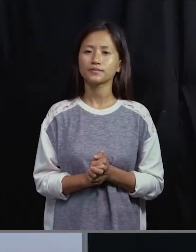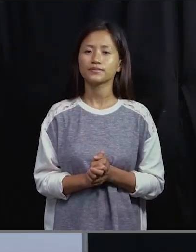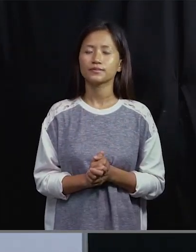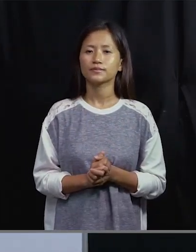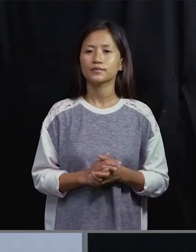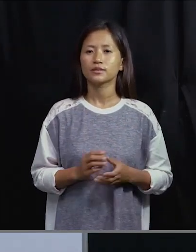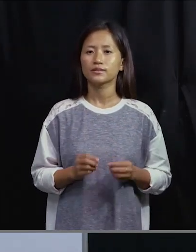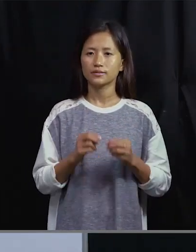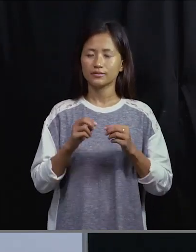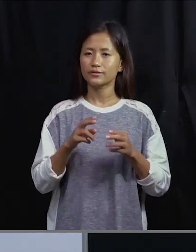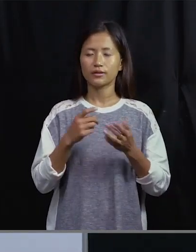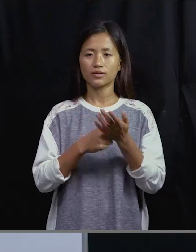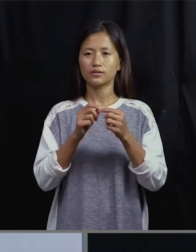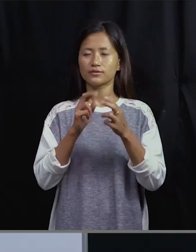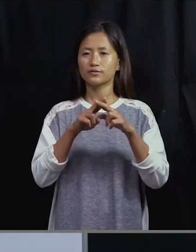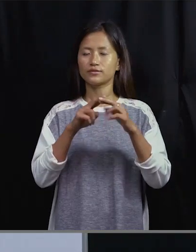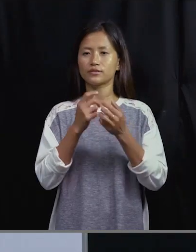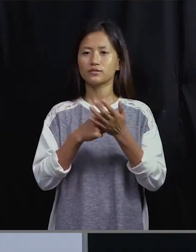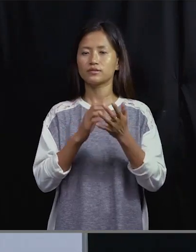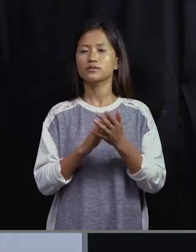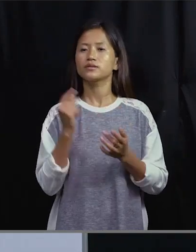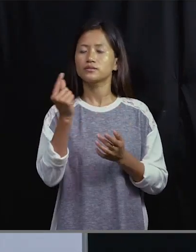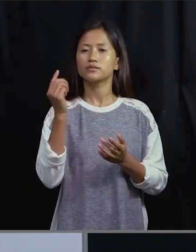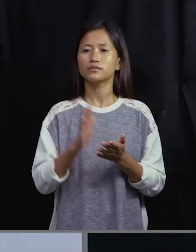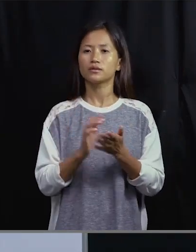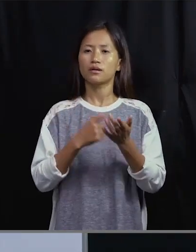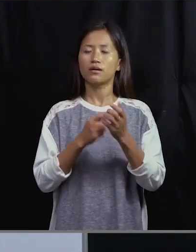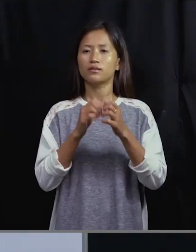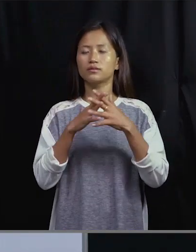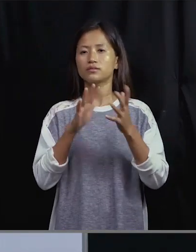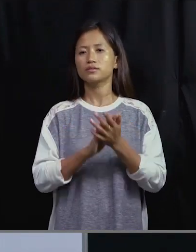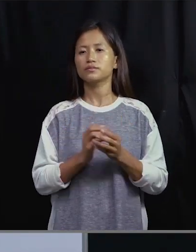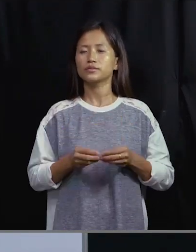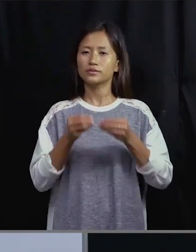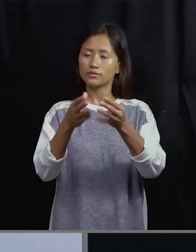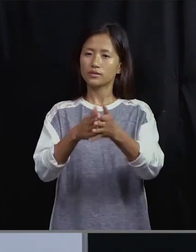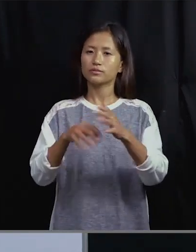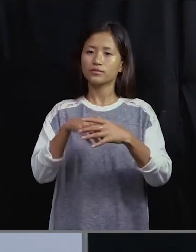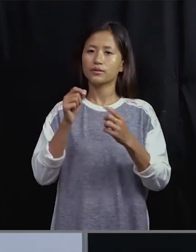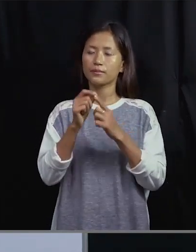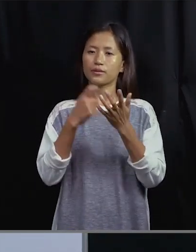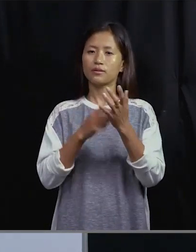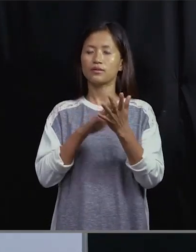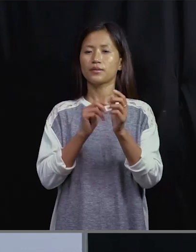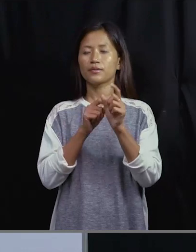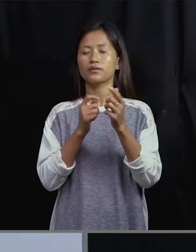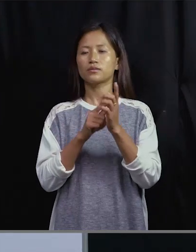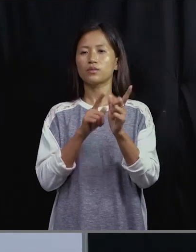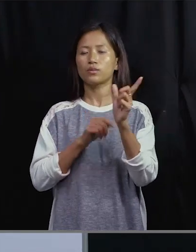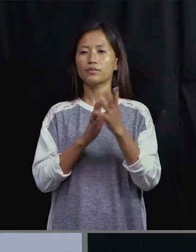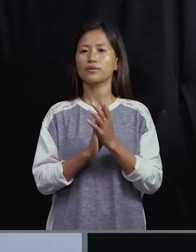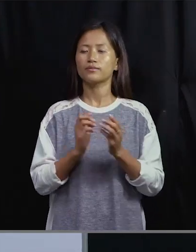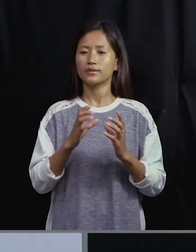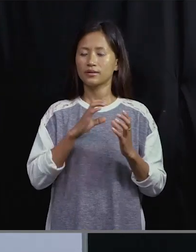okay, it refers to that industry which uses raw materials produced by the primary industry and change them or convert them